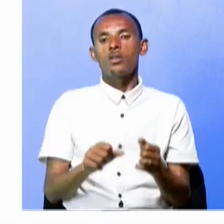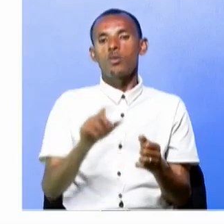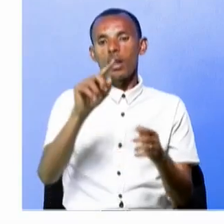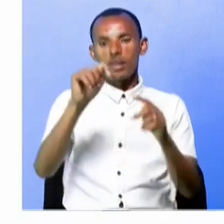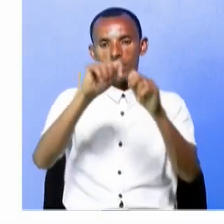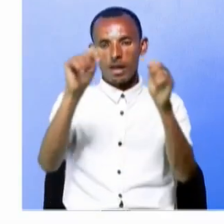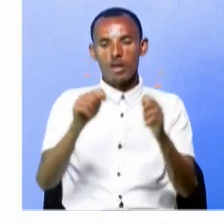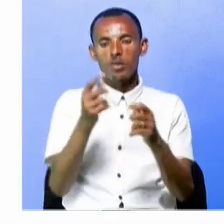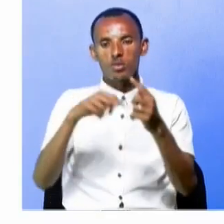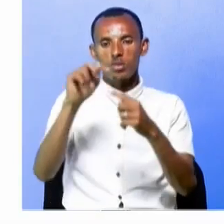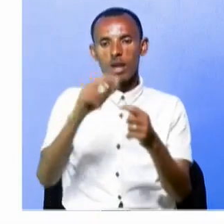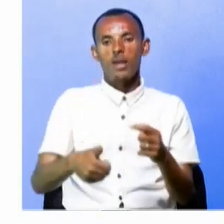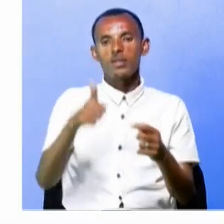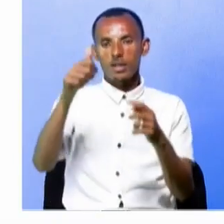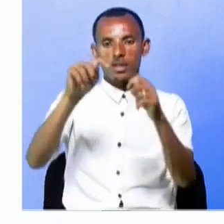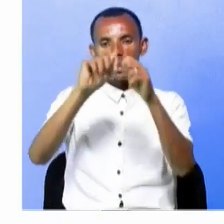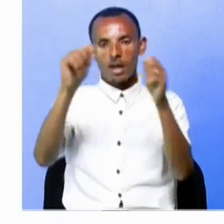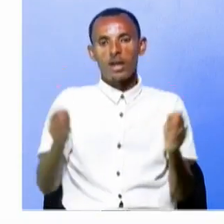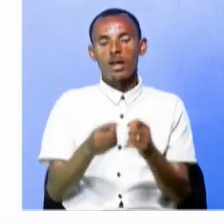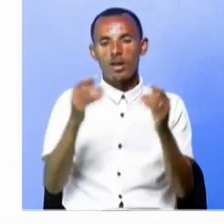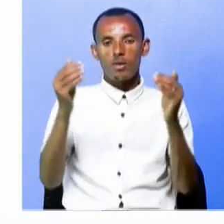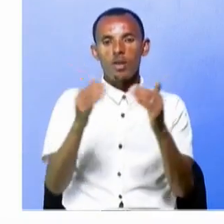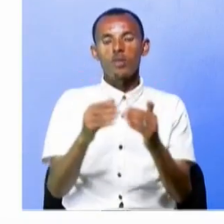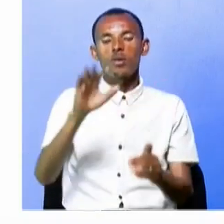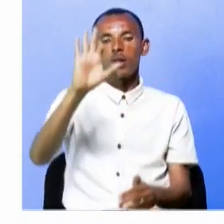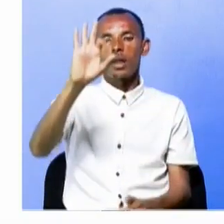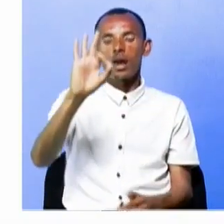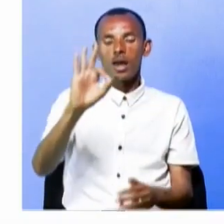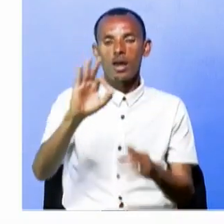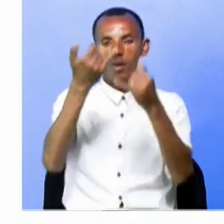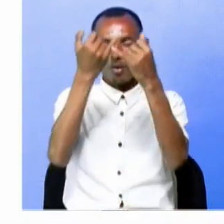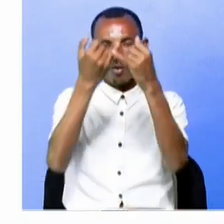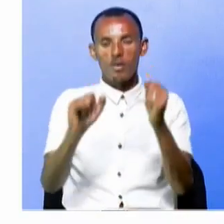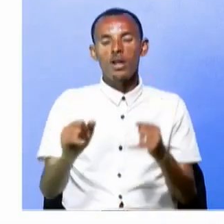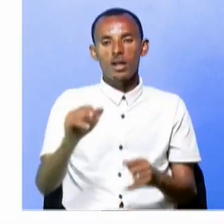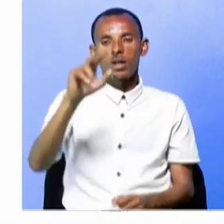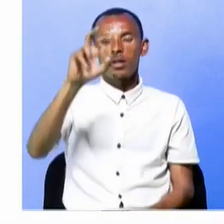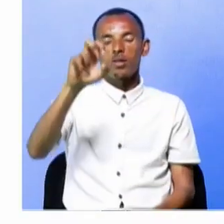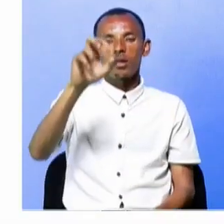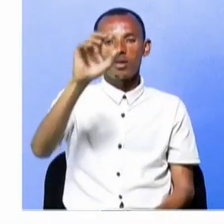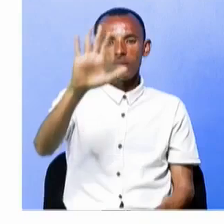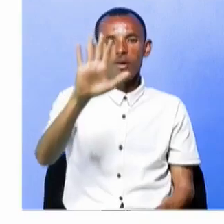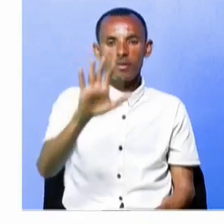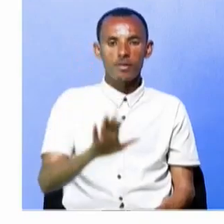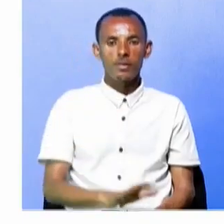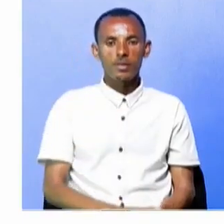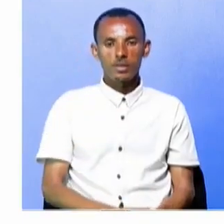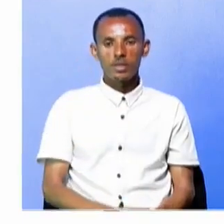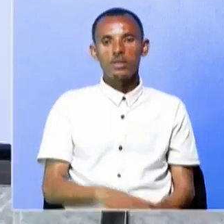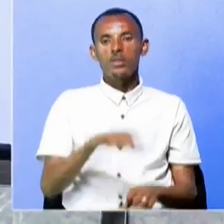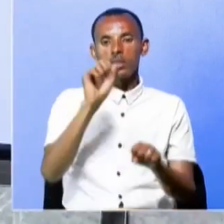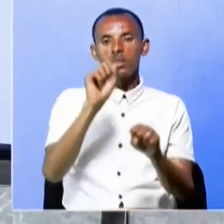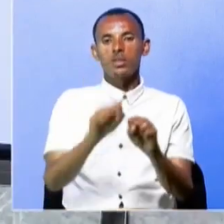other triangle is 9 by 25. Okay?